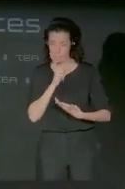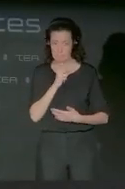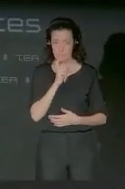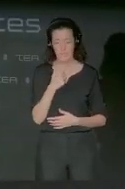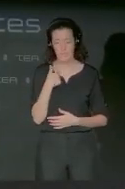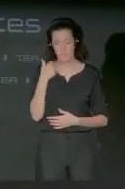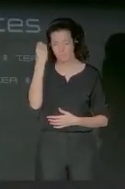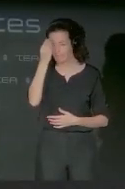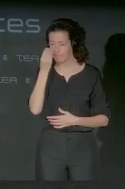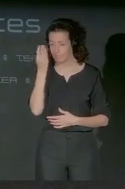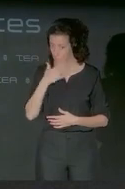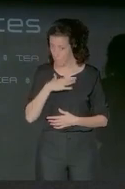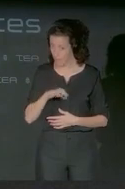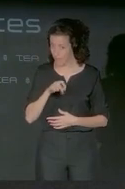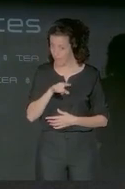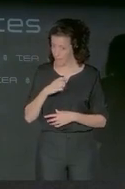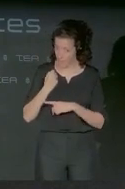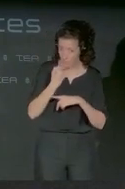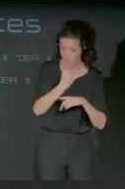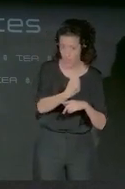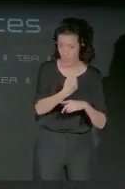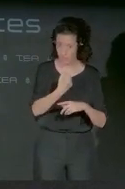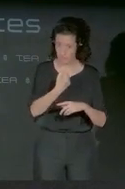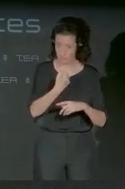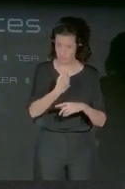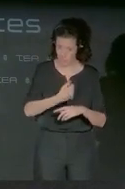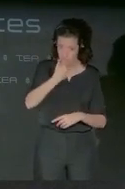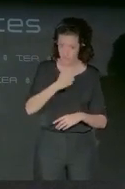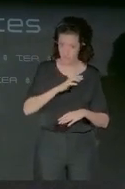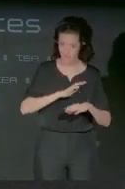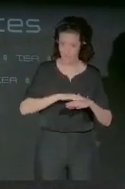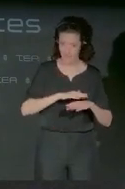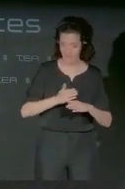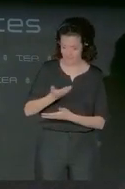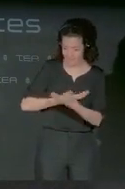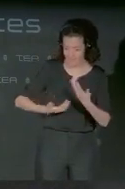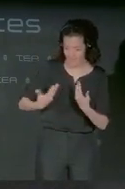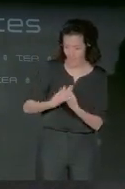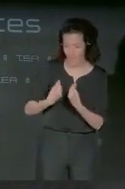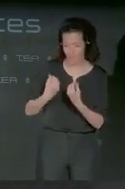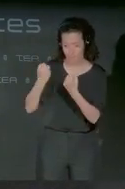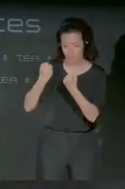with the institutions on their needs or training programs or whatever.